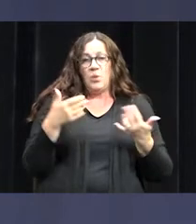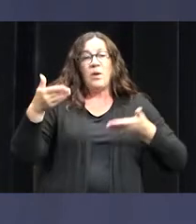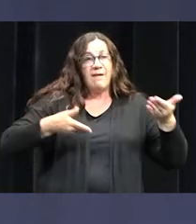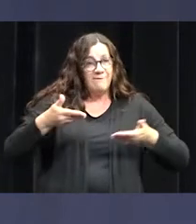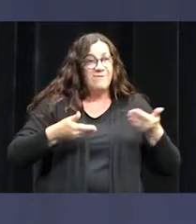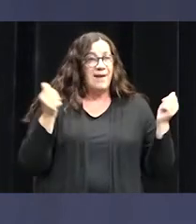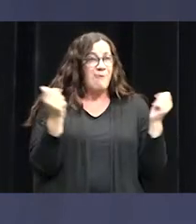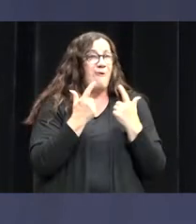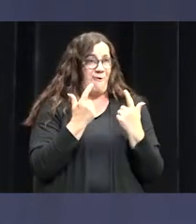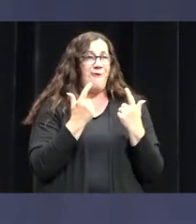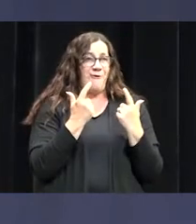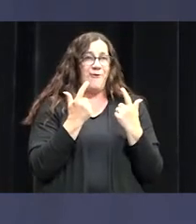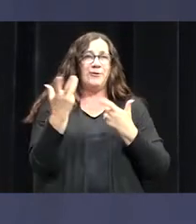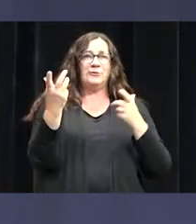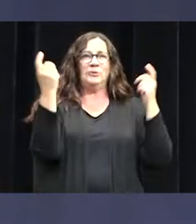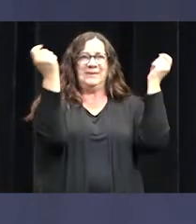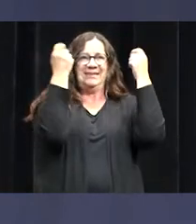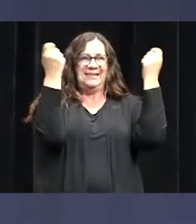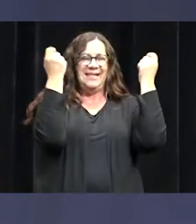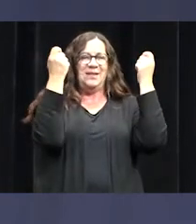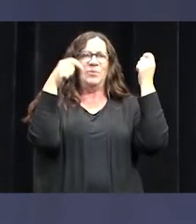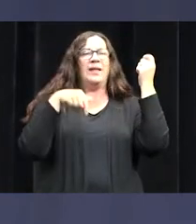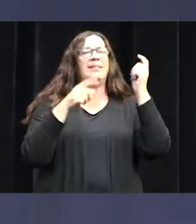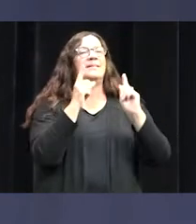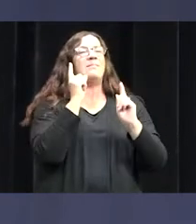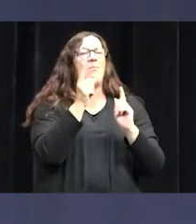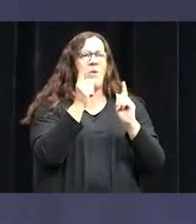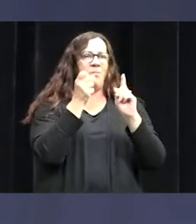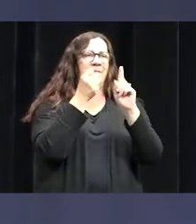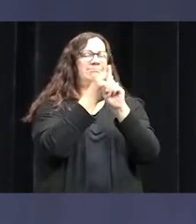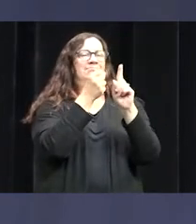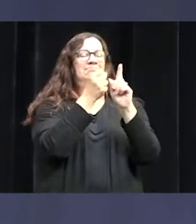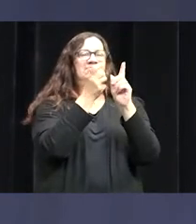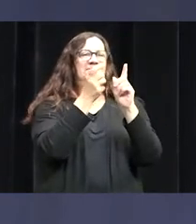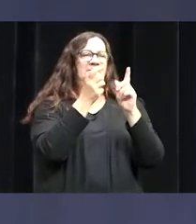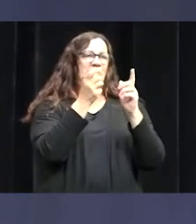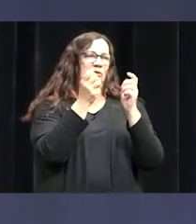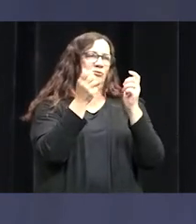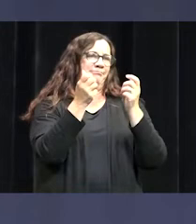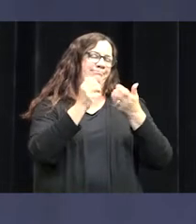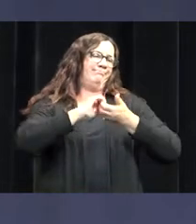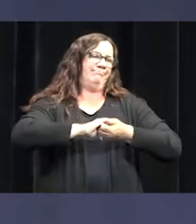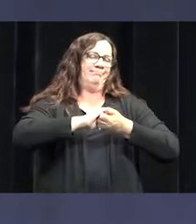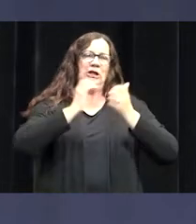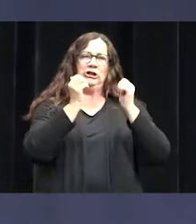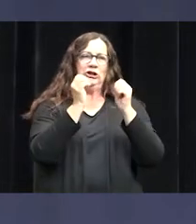to celebrate this milestone moment alongside our graduates